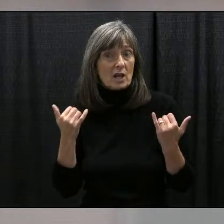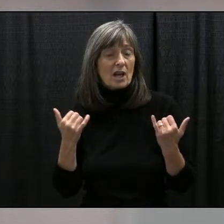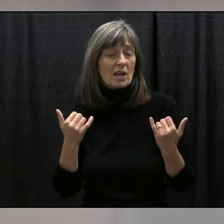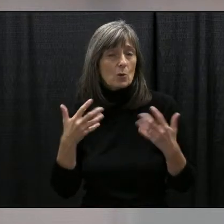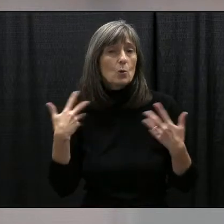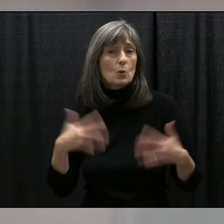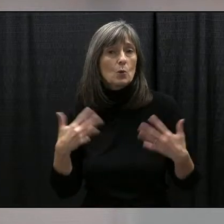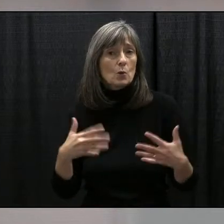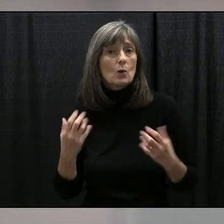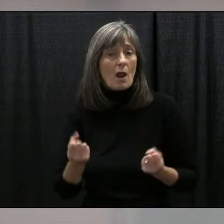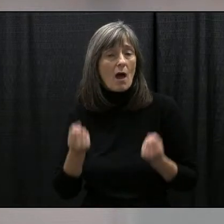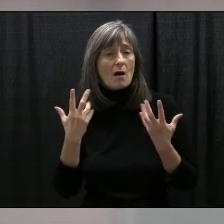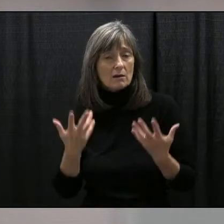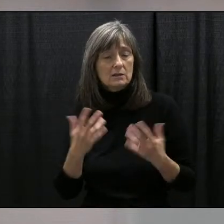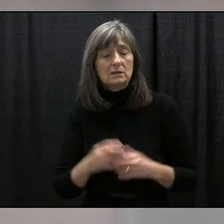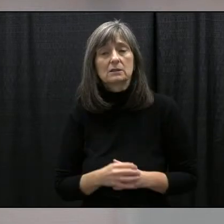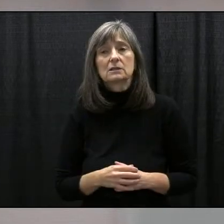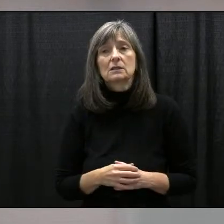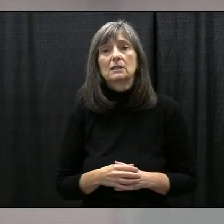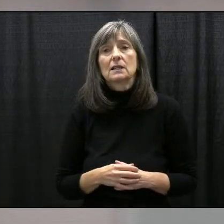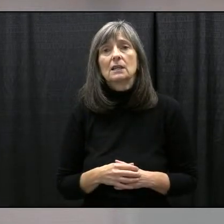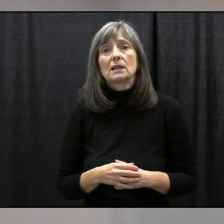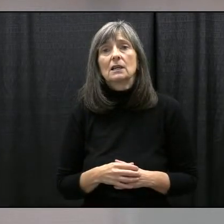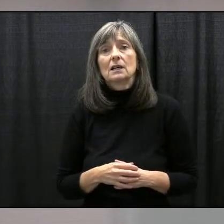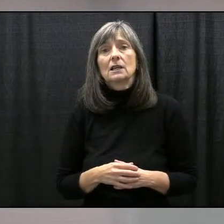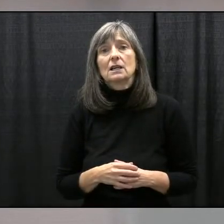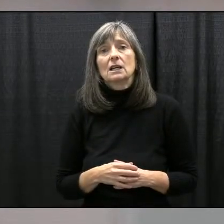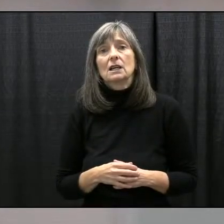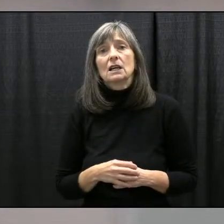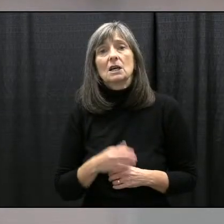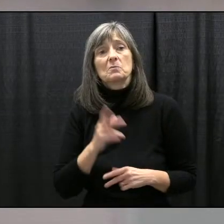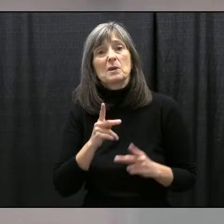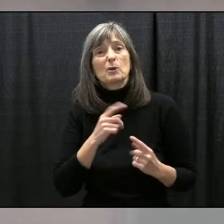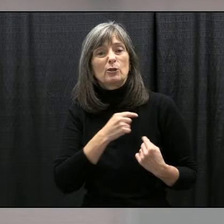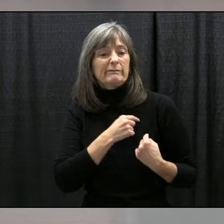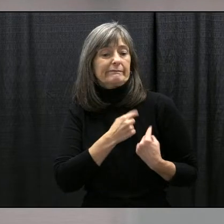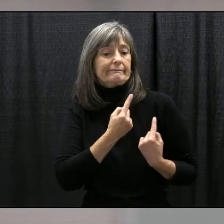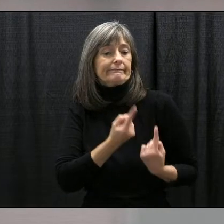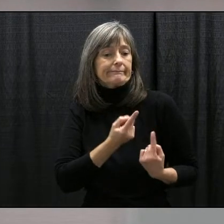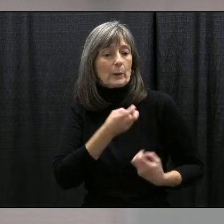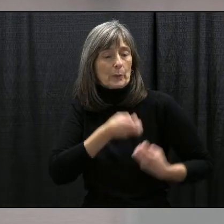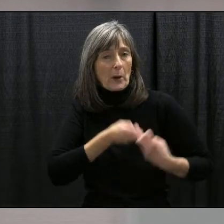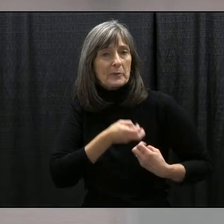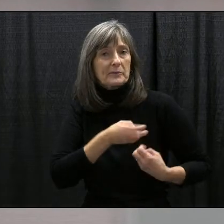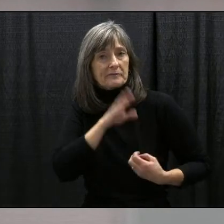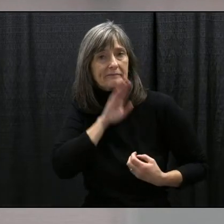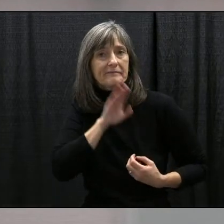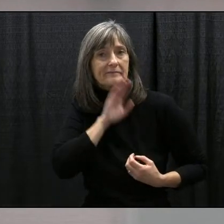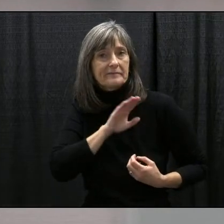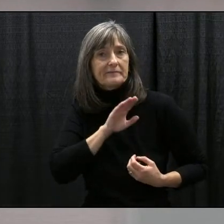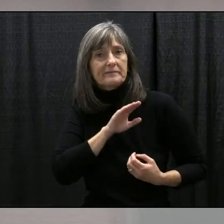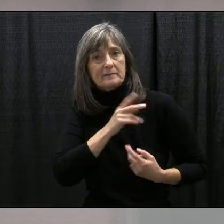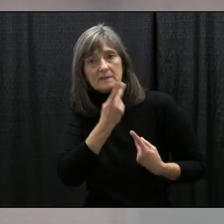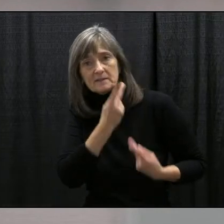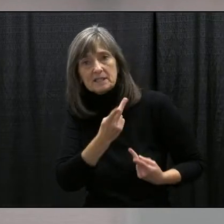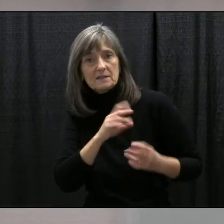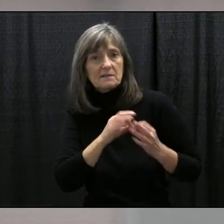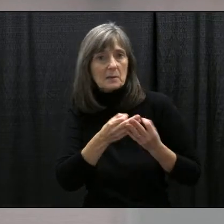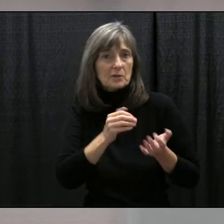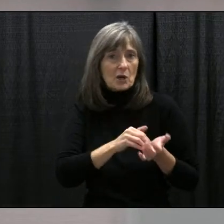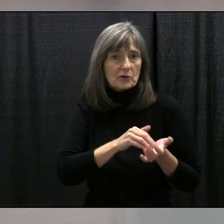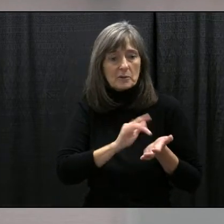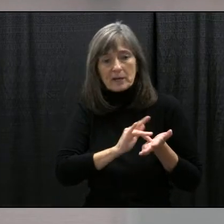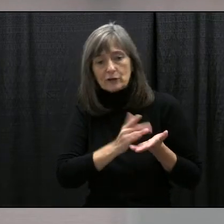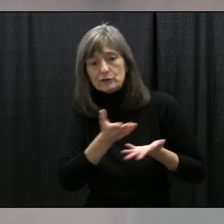there. For people who, over the last number of years, have been having issues accessing medical services, how confident should they